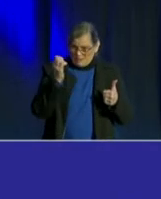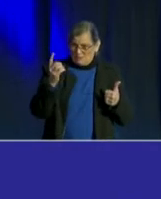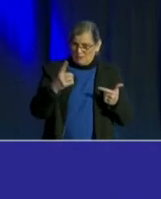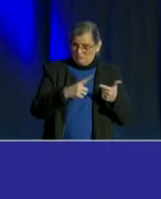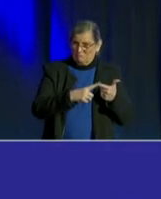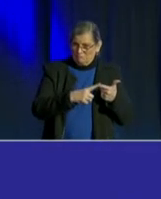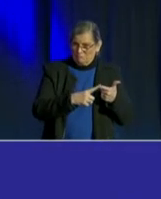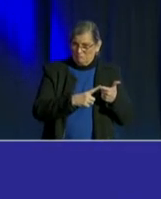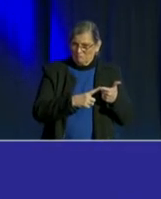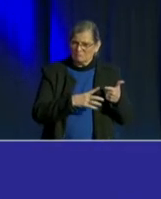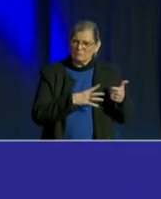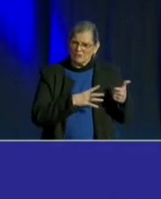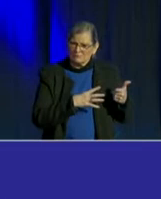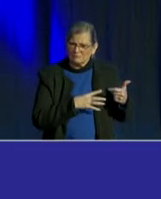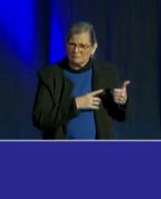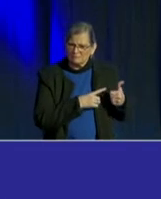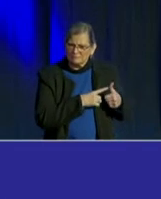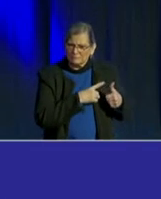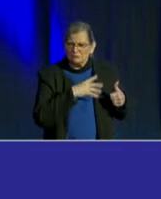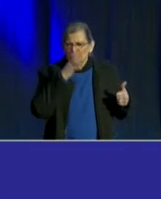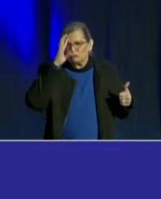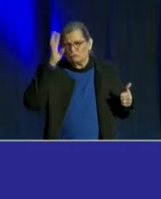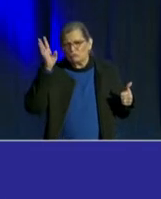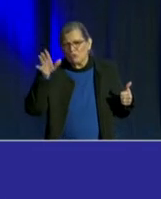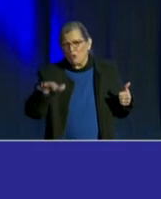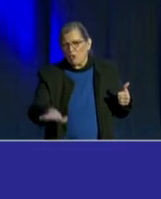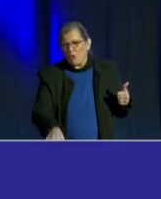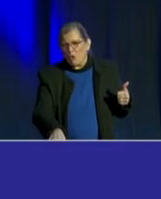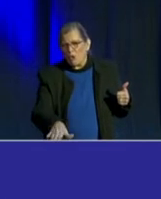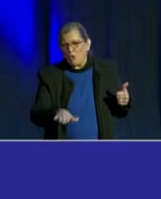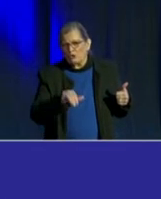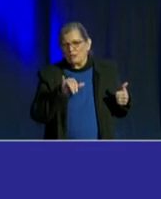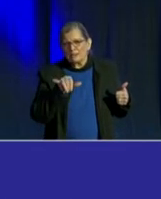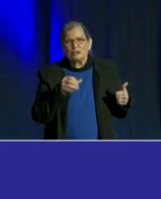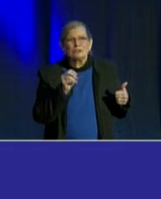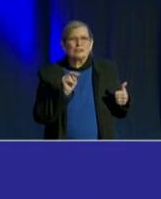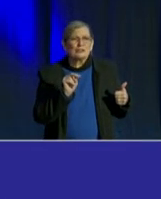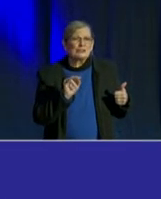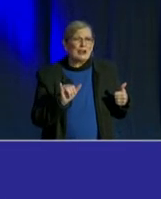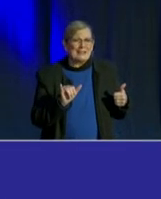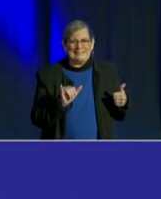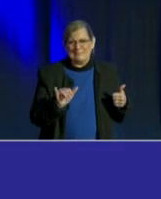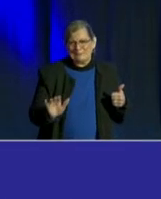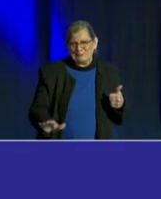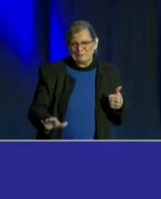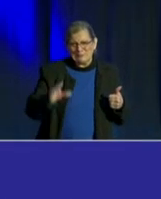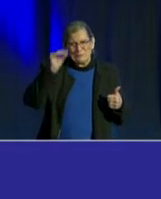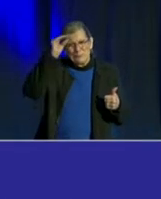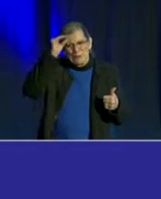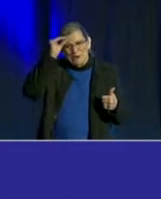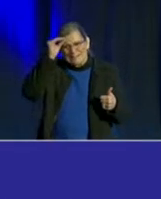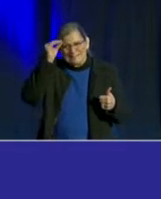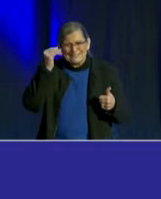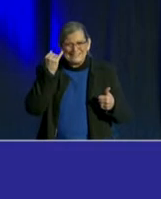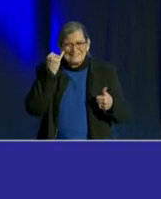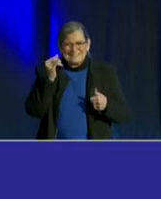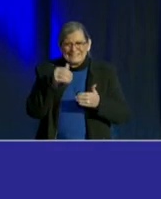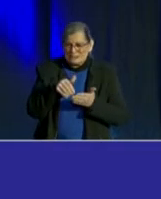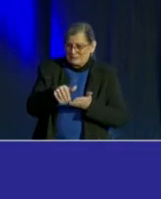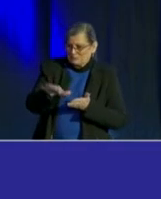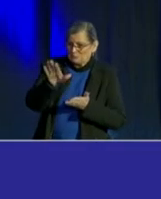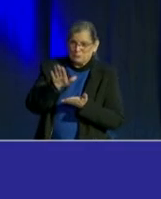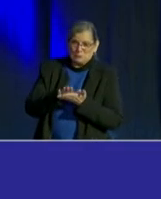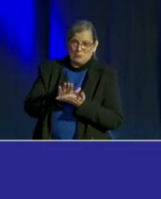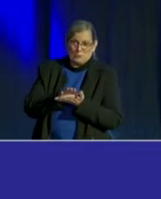So little Johnny, when you send little Johnny out your front door on his way to school, know